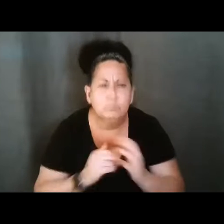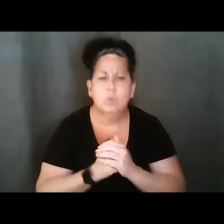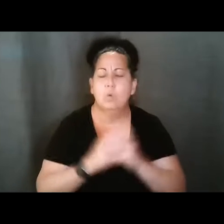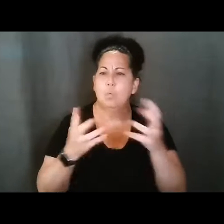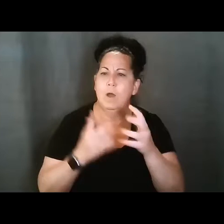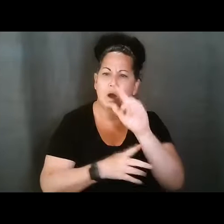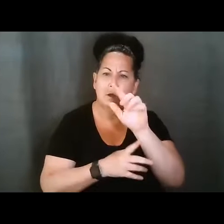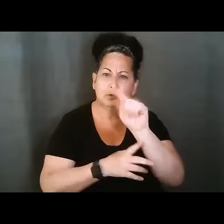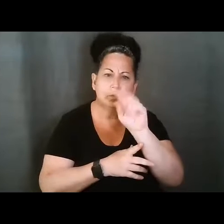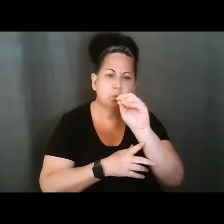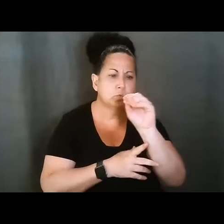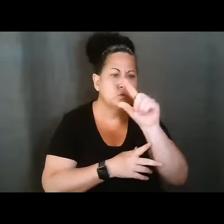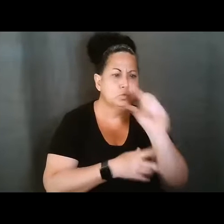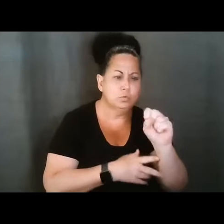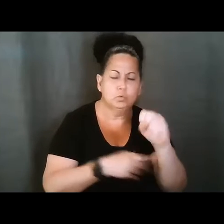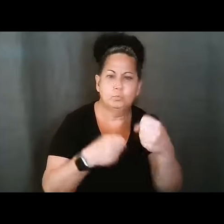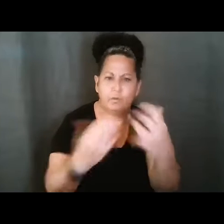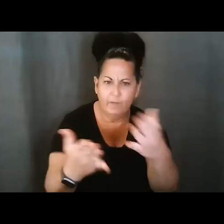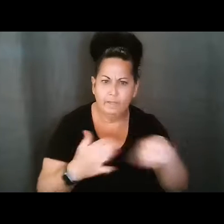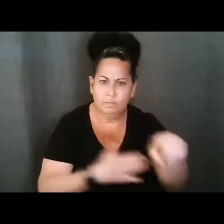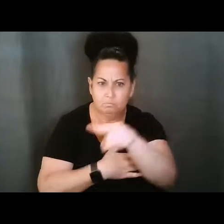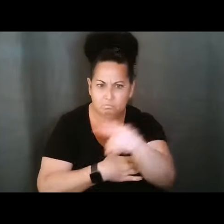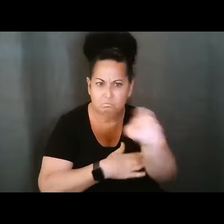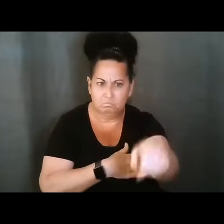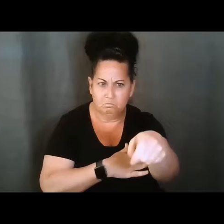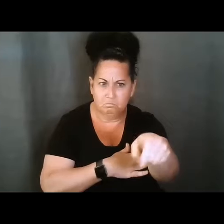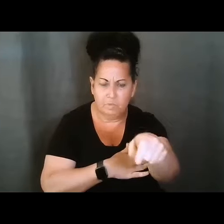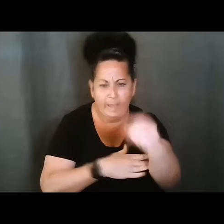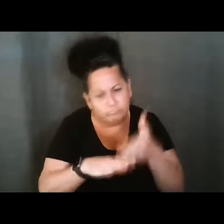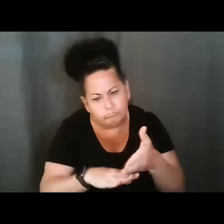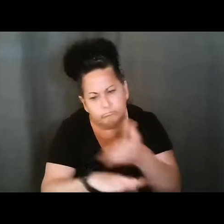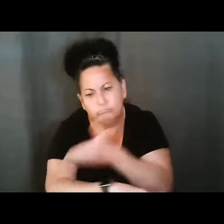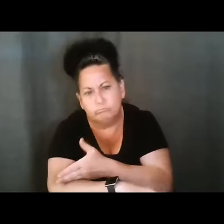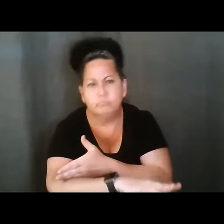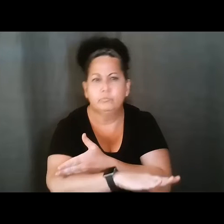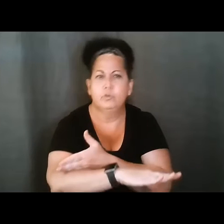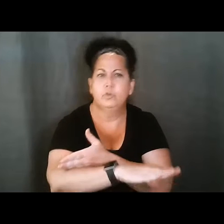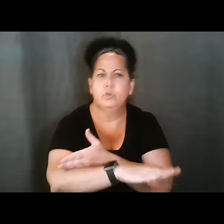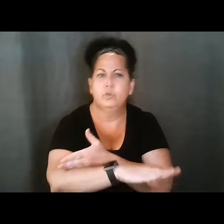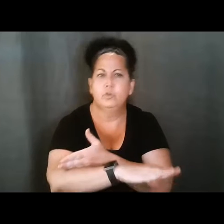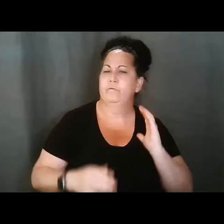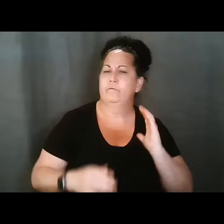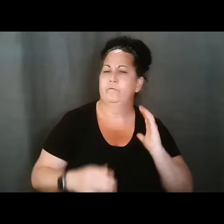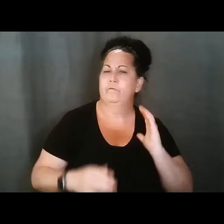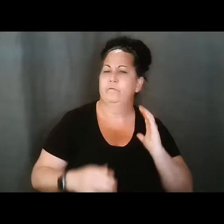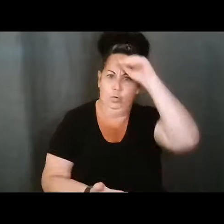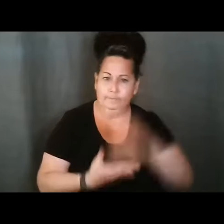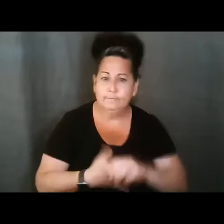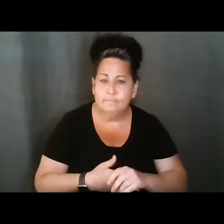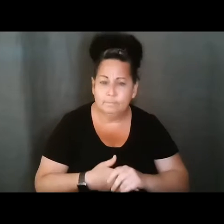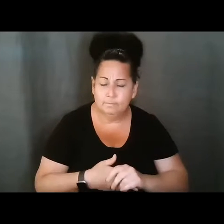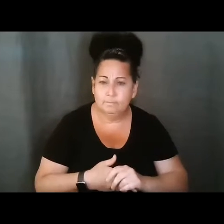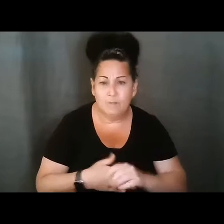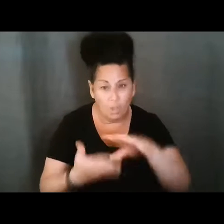We want to all enhance learning because the number one goal of education is what? Is to provide learning opportunities to